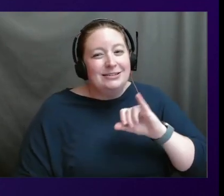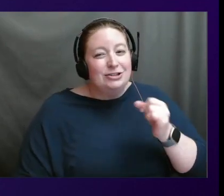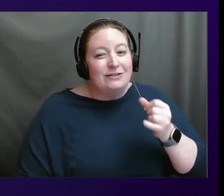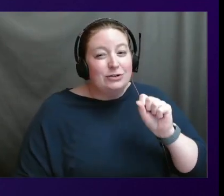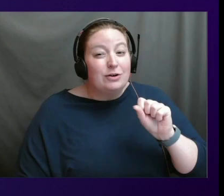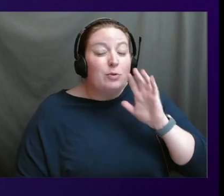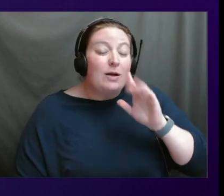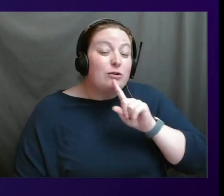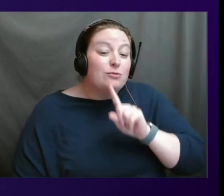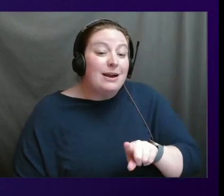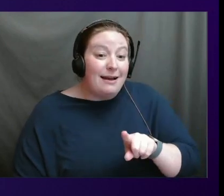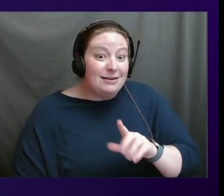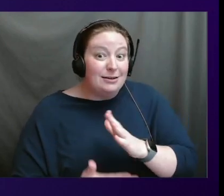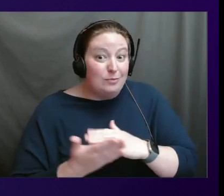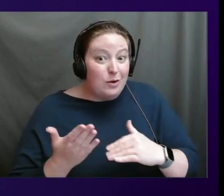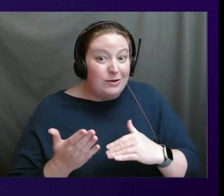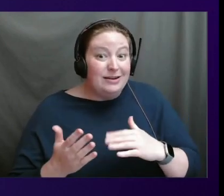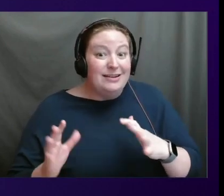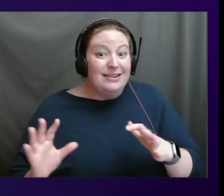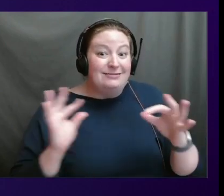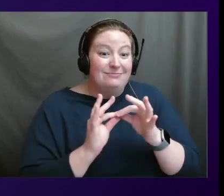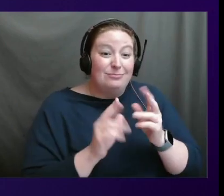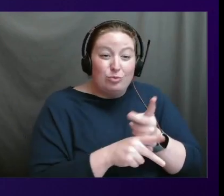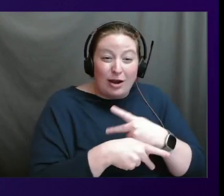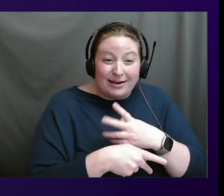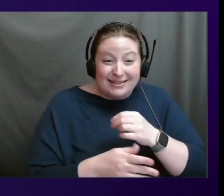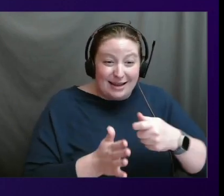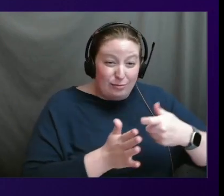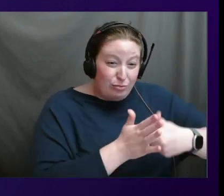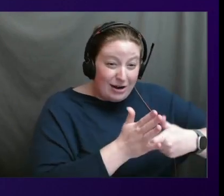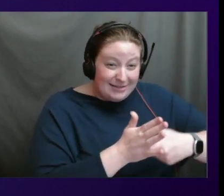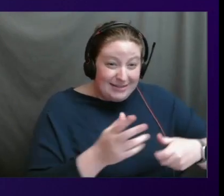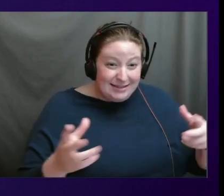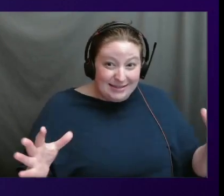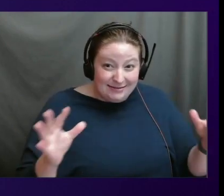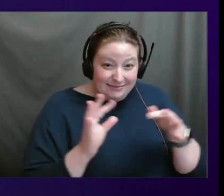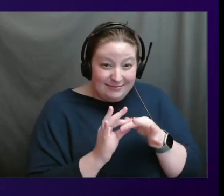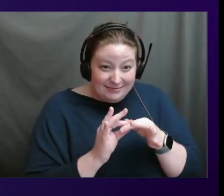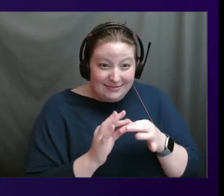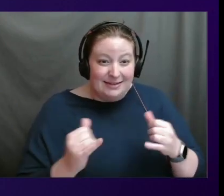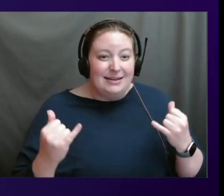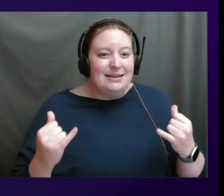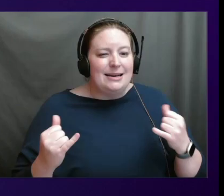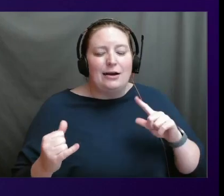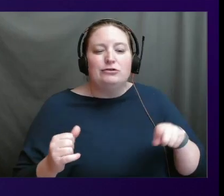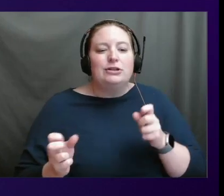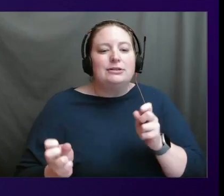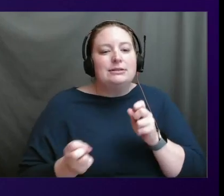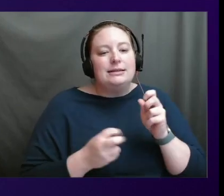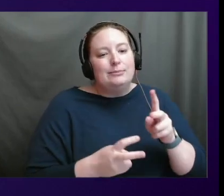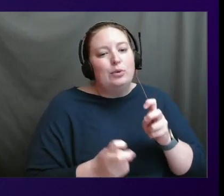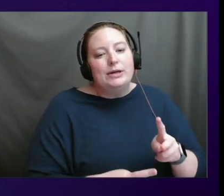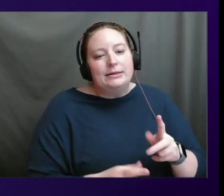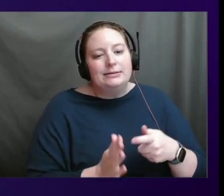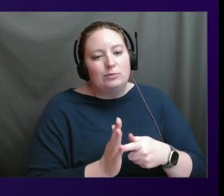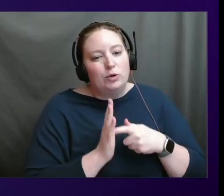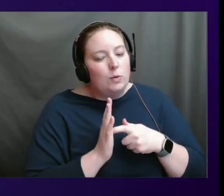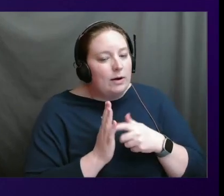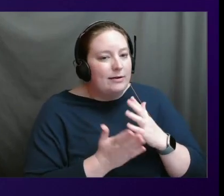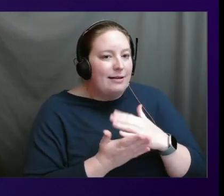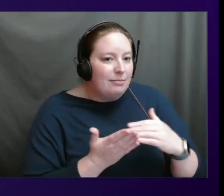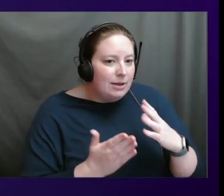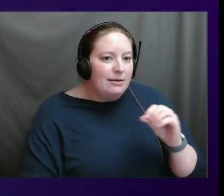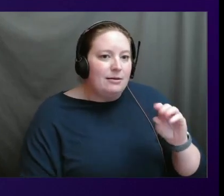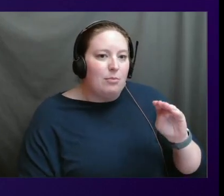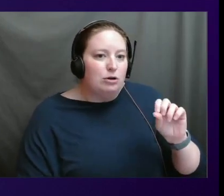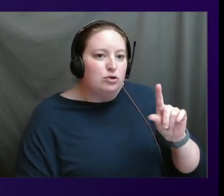list of products and their corresponding prices in HTML div elements. So now we're just importing some required elements and modules here.